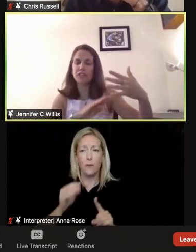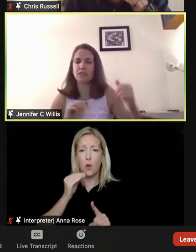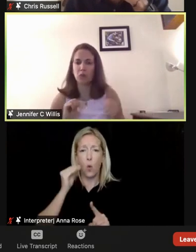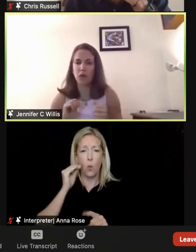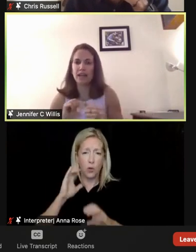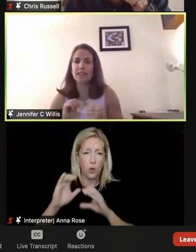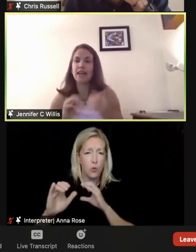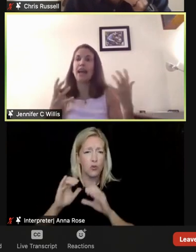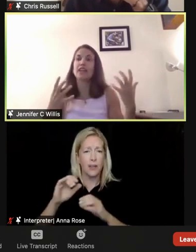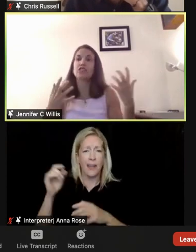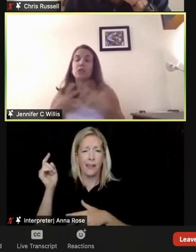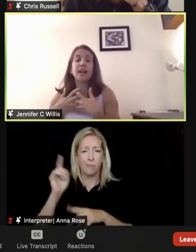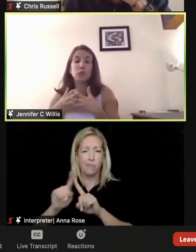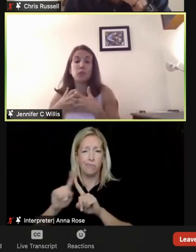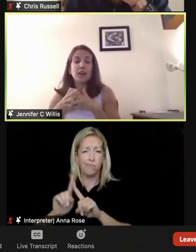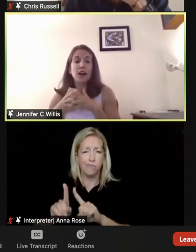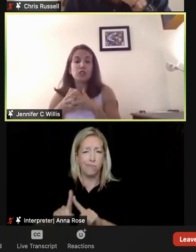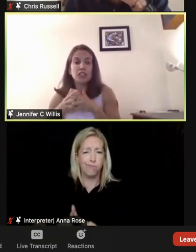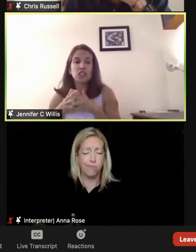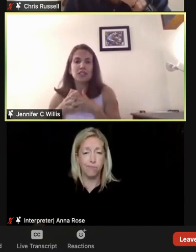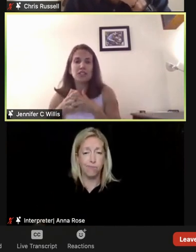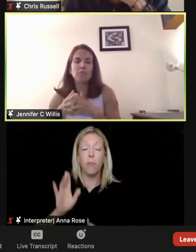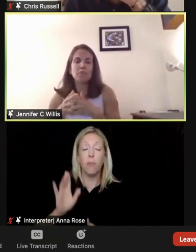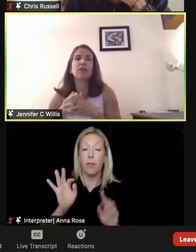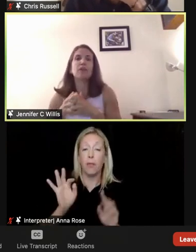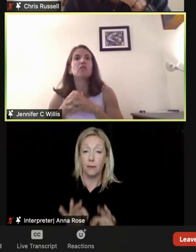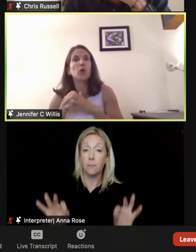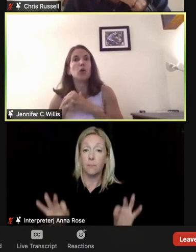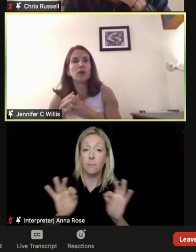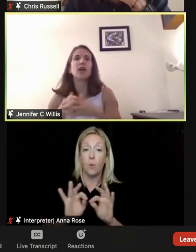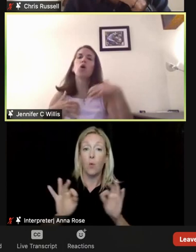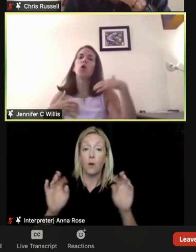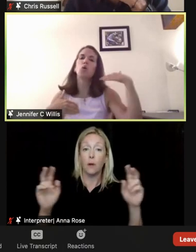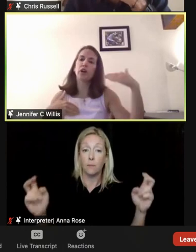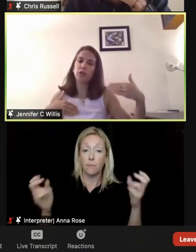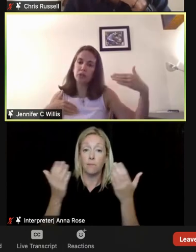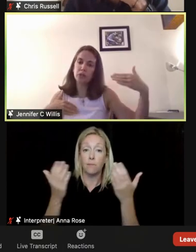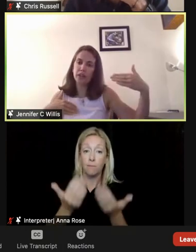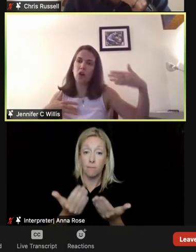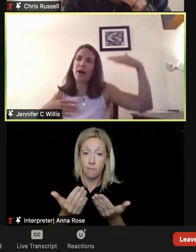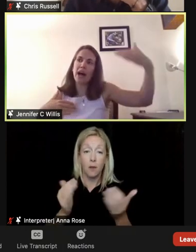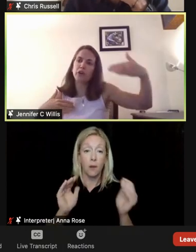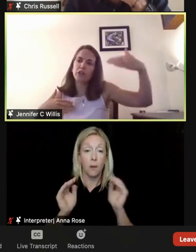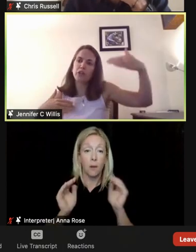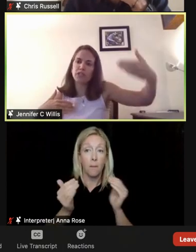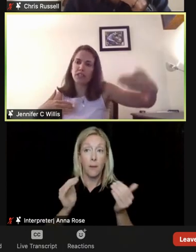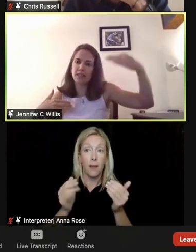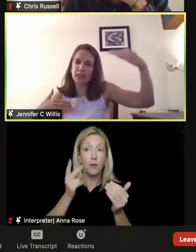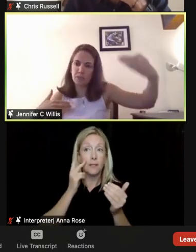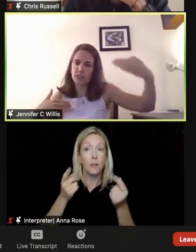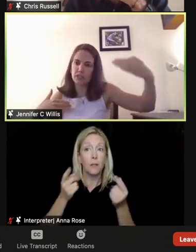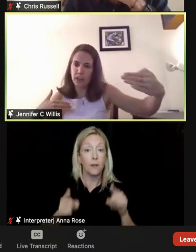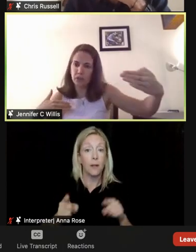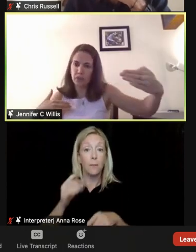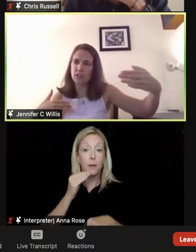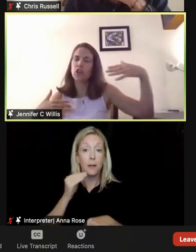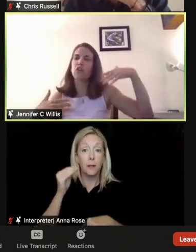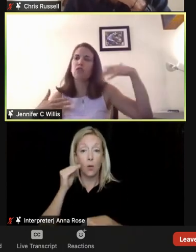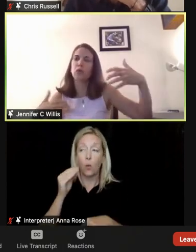in all these different ways. And so that's when the conversation needs to happen of, okay, what are you doing at home? How are you setting up